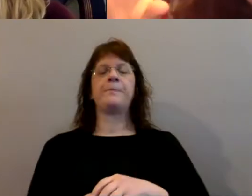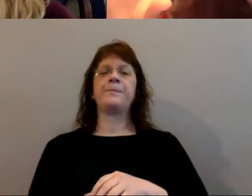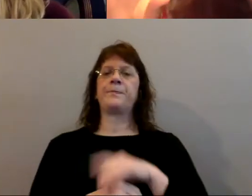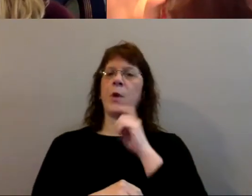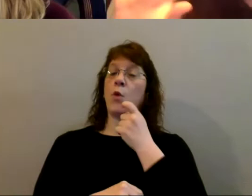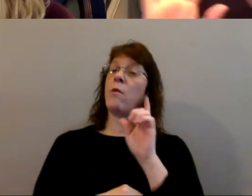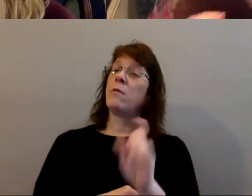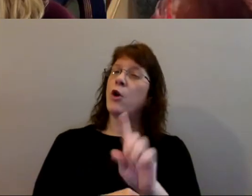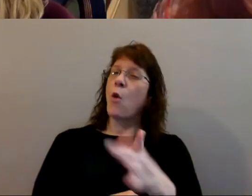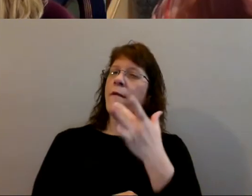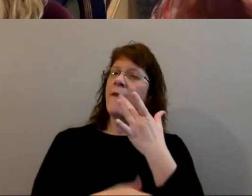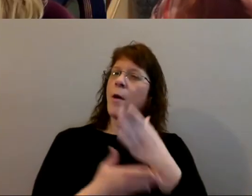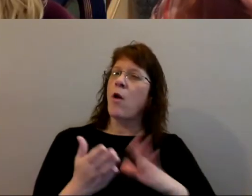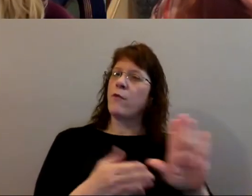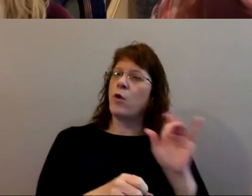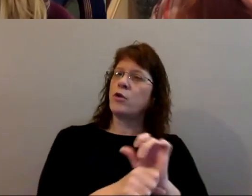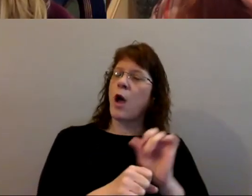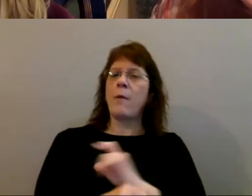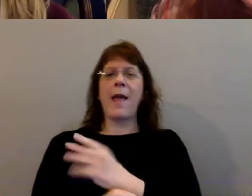favorite part of your job and your least favorite part of your job?